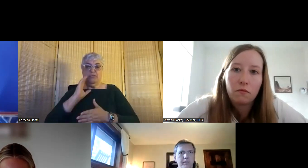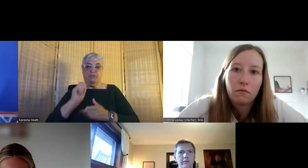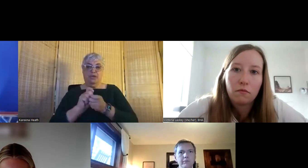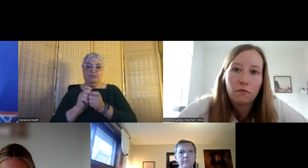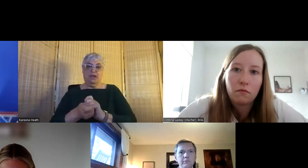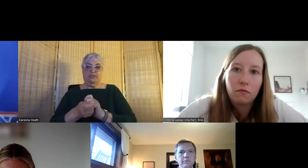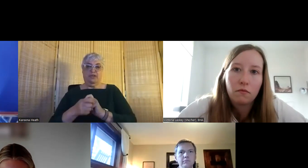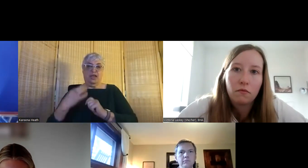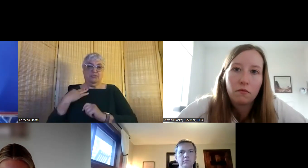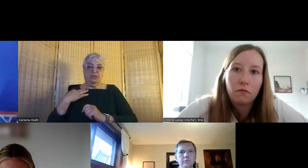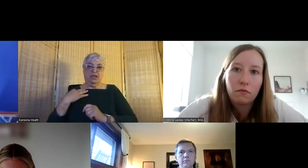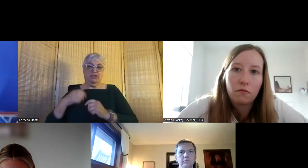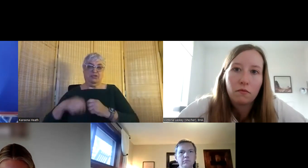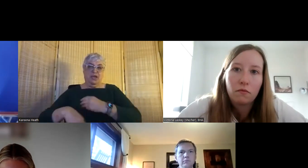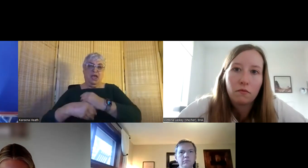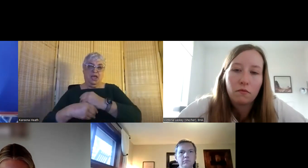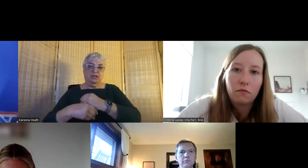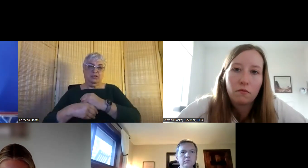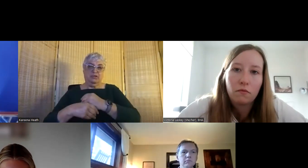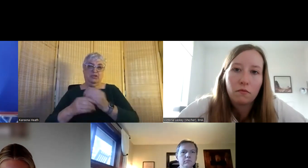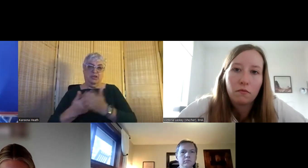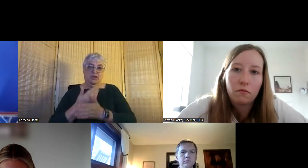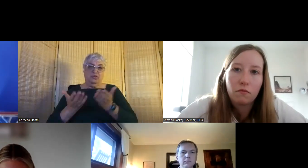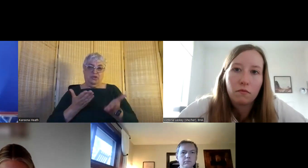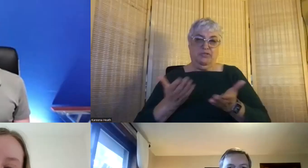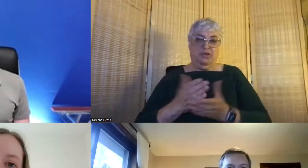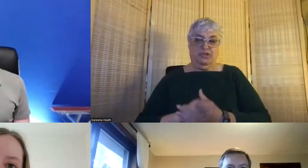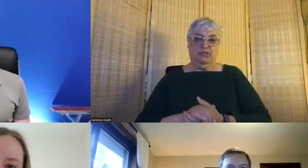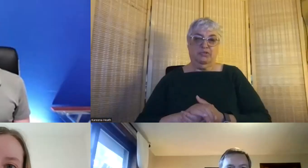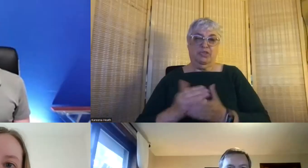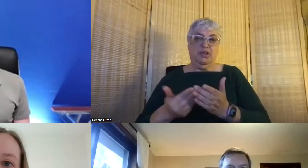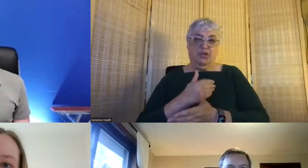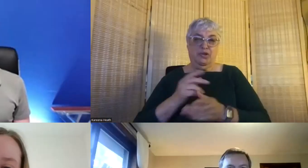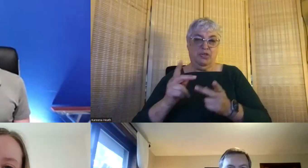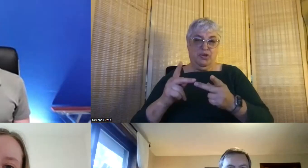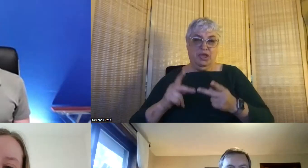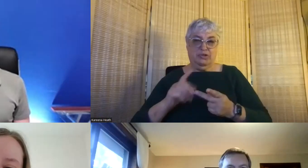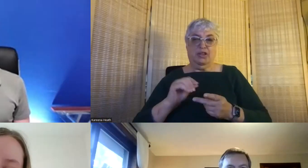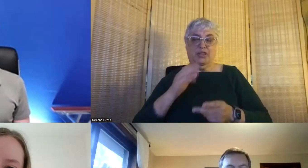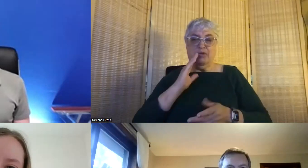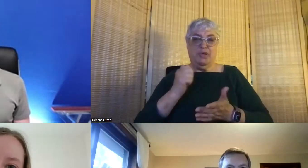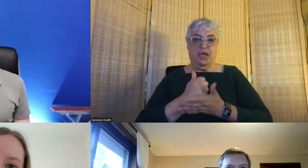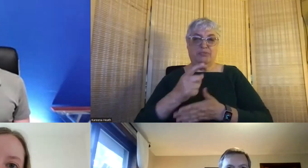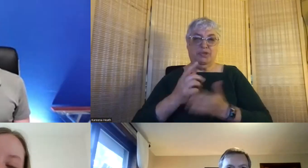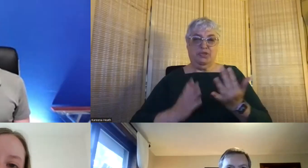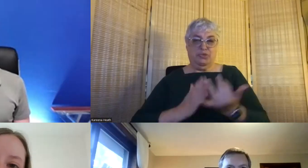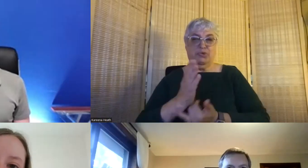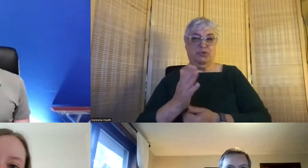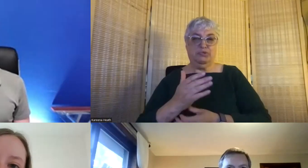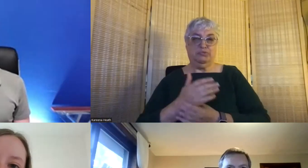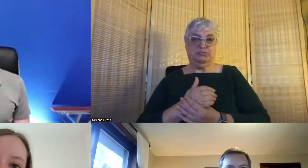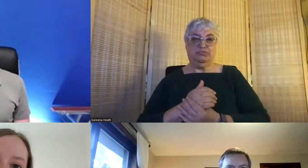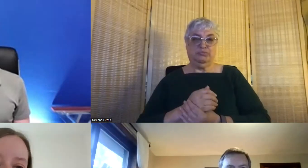modification application to add that new service or that new location. And they'll help you through that process right